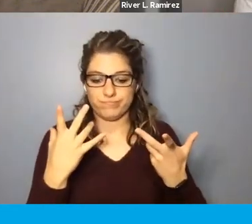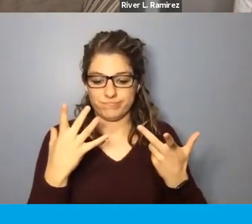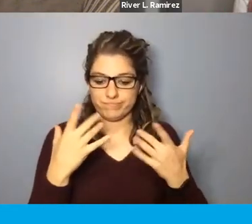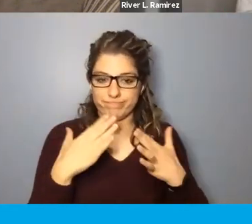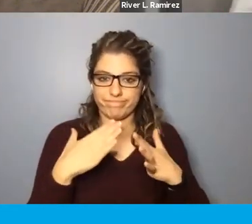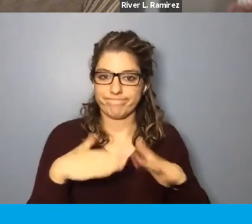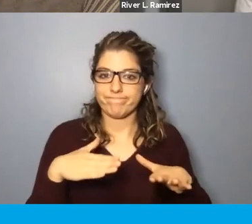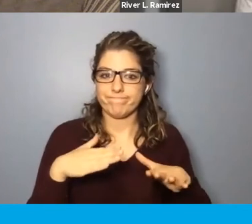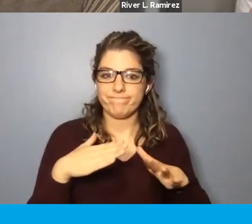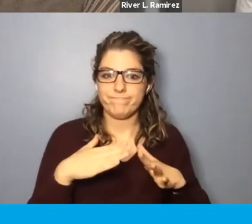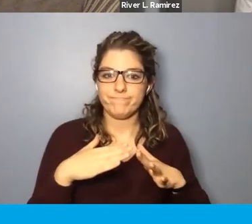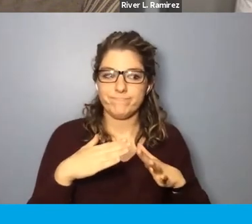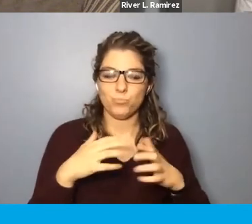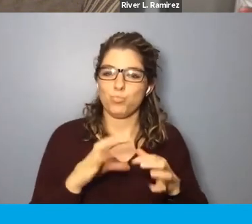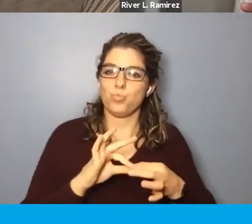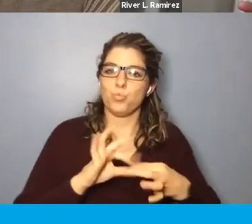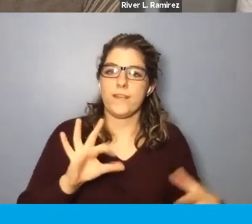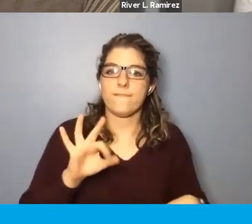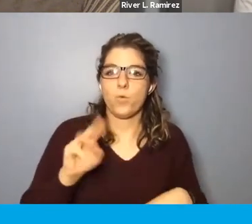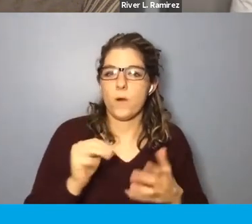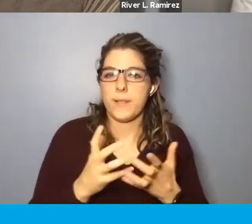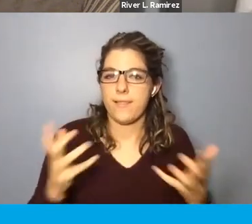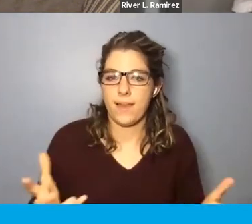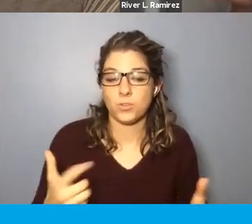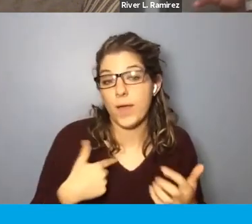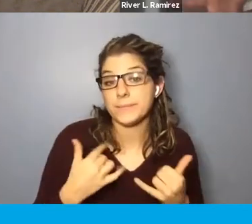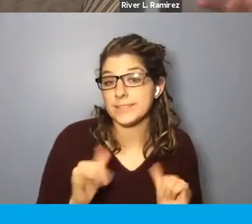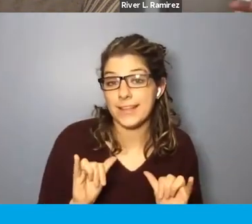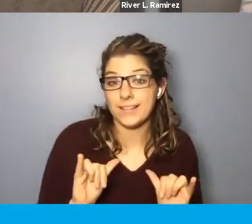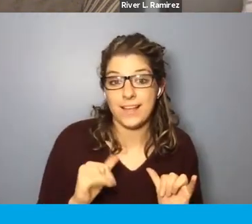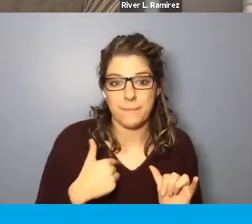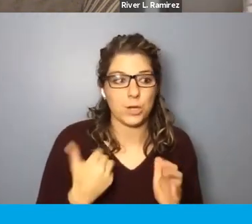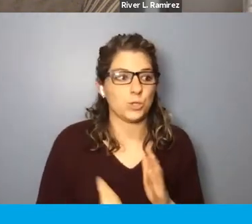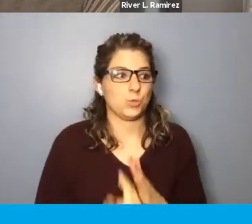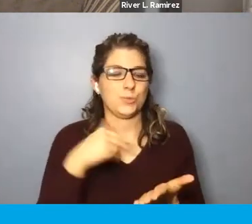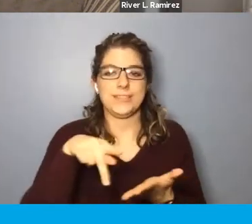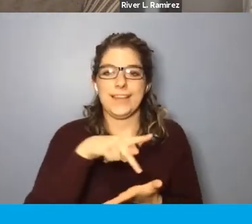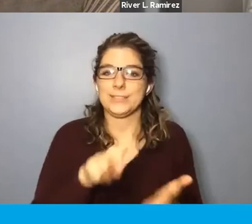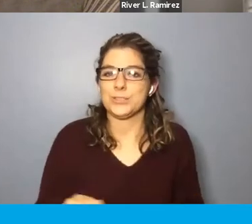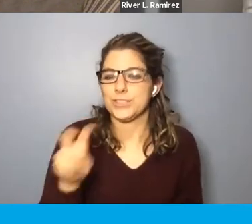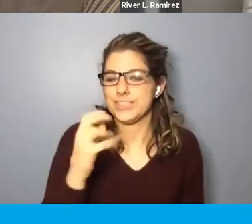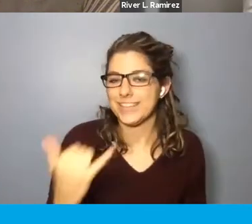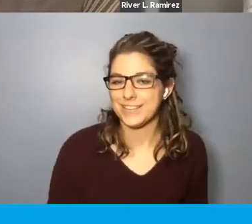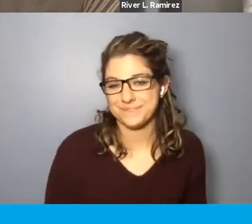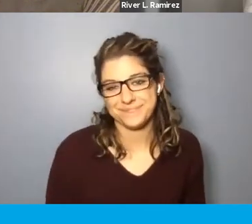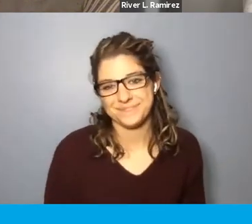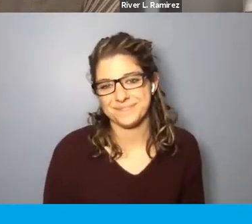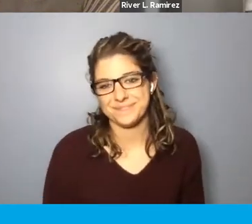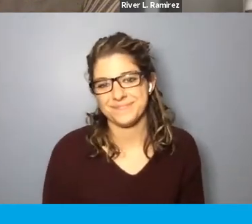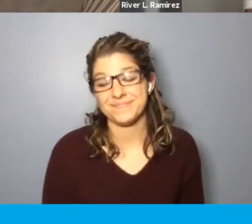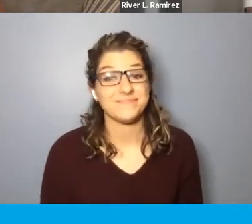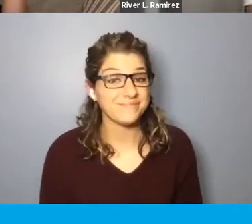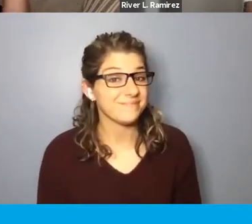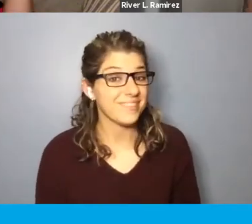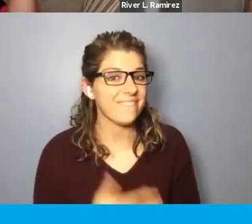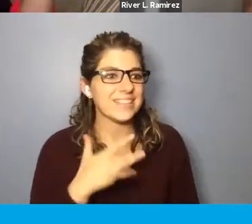break form a lot. So yeah, I'm on a new dance journey now. Mm-hmm. Yeah, it